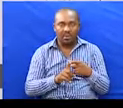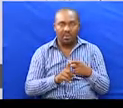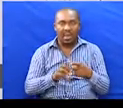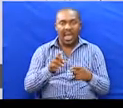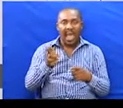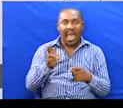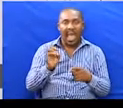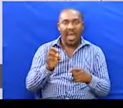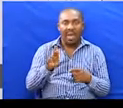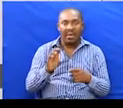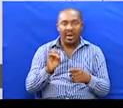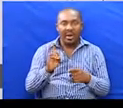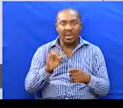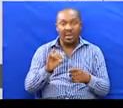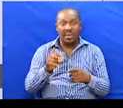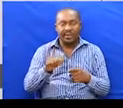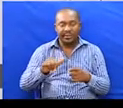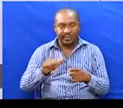heredity.